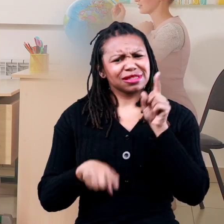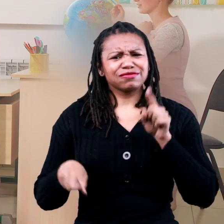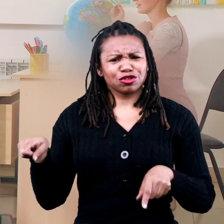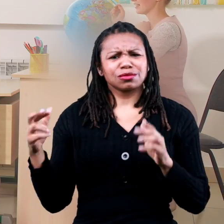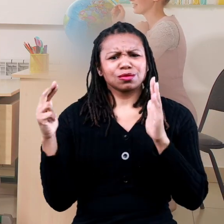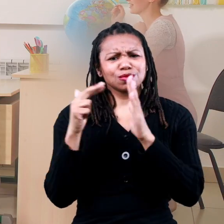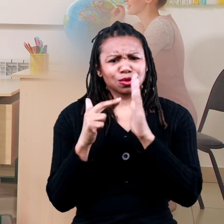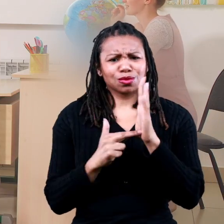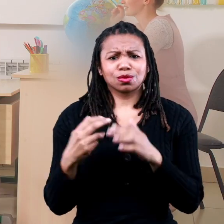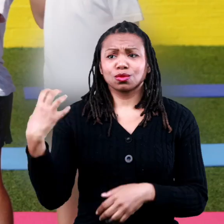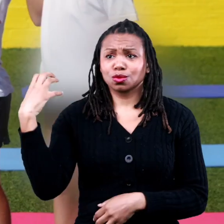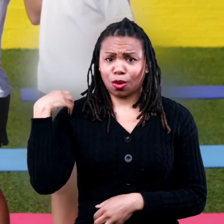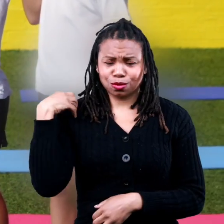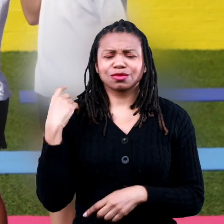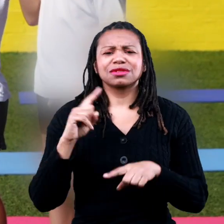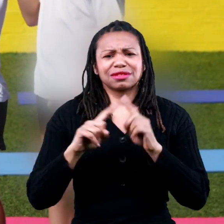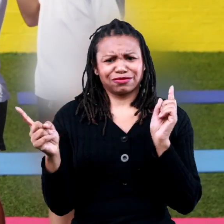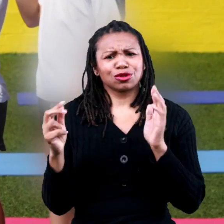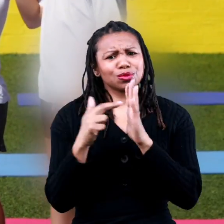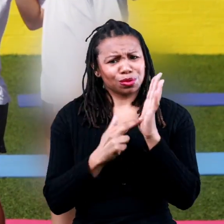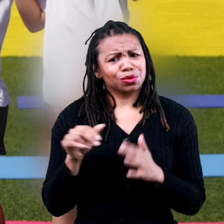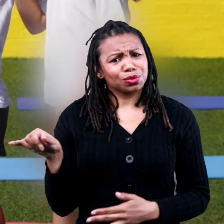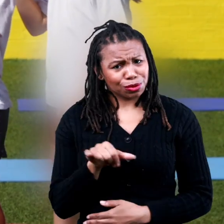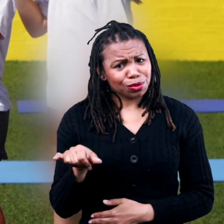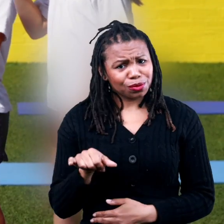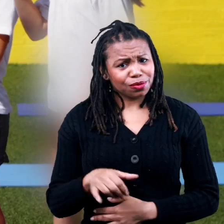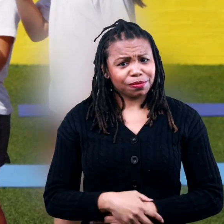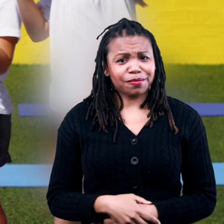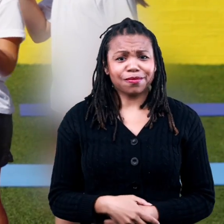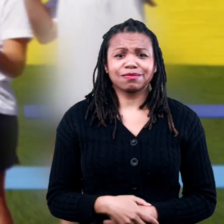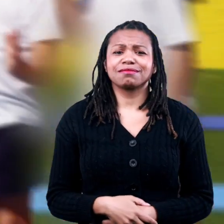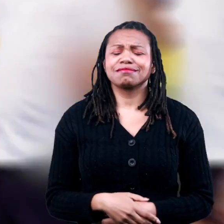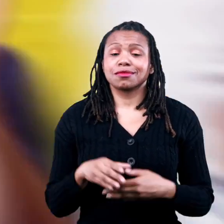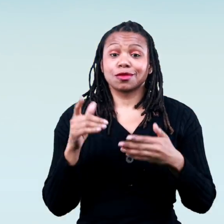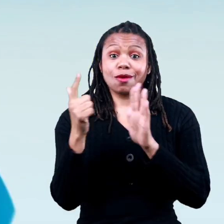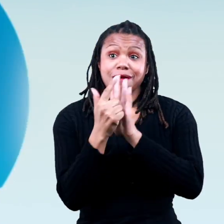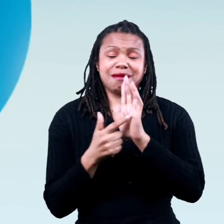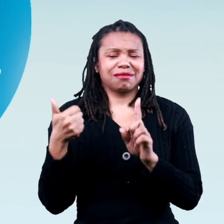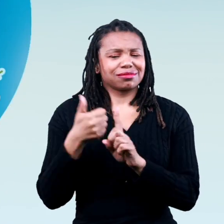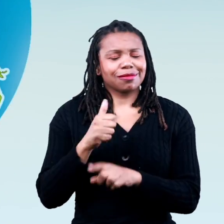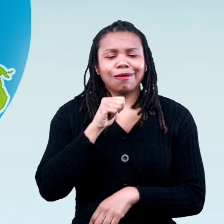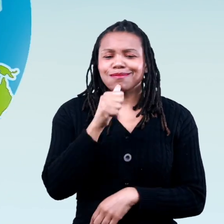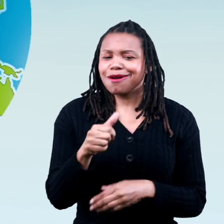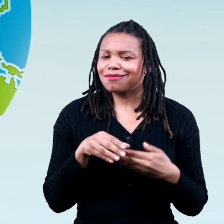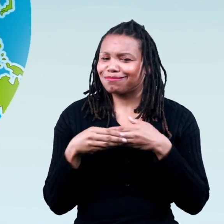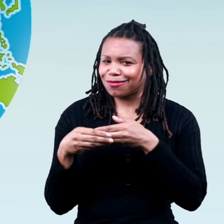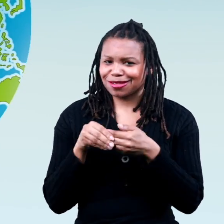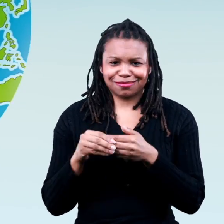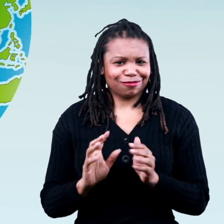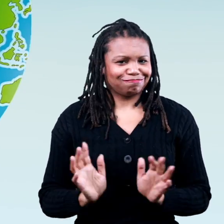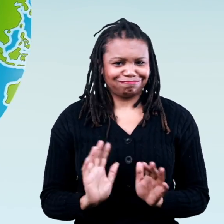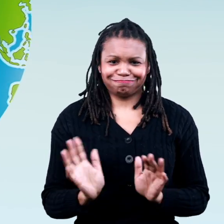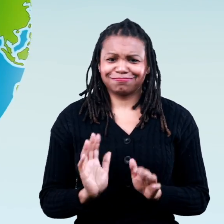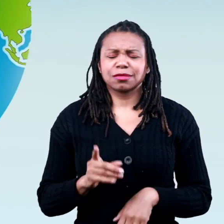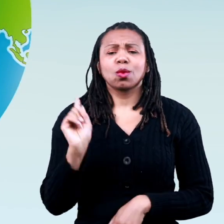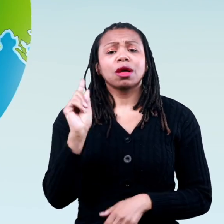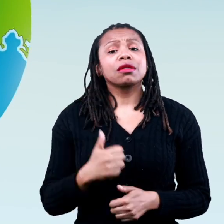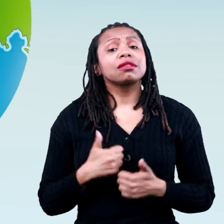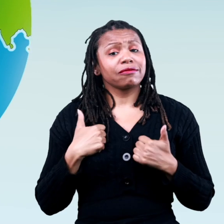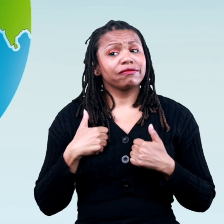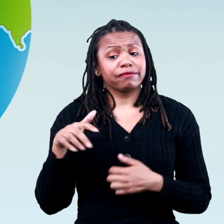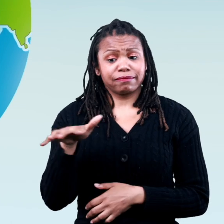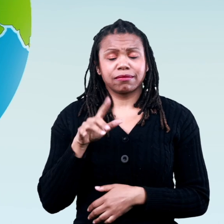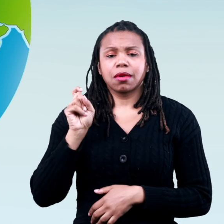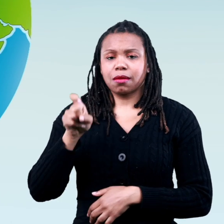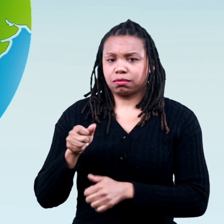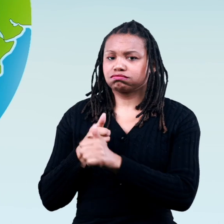sometimes different teachers or coaches may have different rules too. Laws are not as flexible, though they